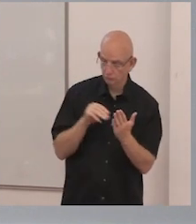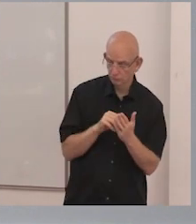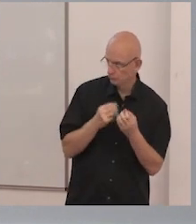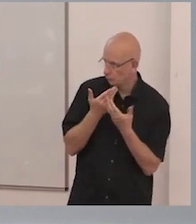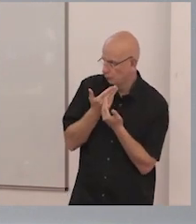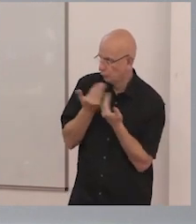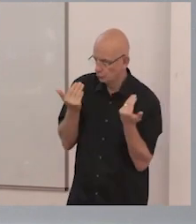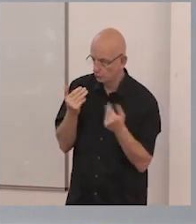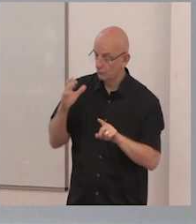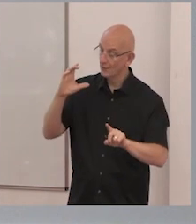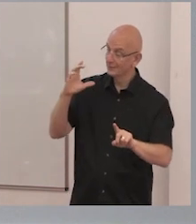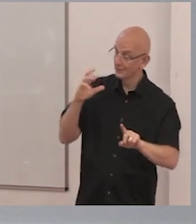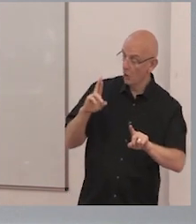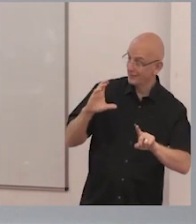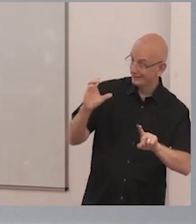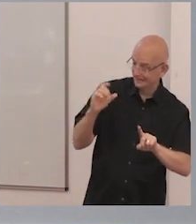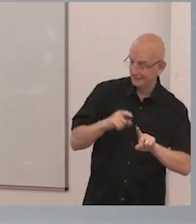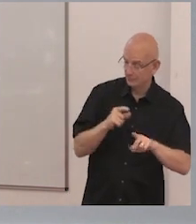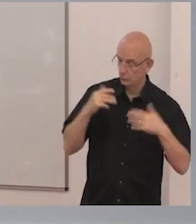treaty and a human rights text.